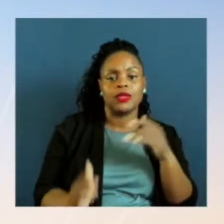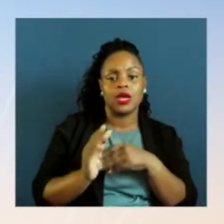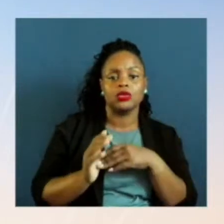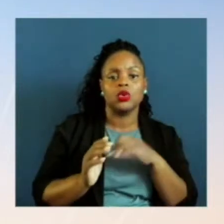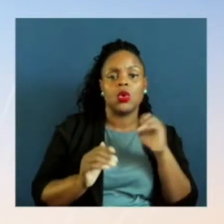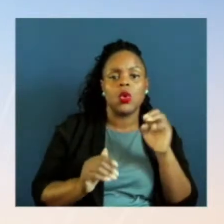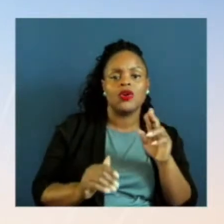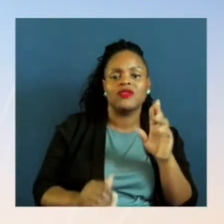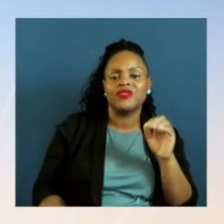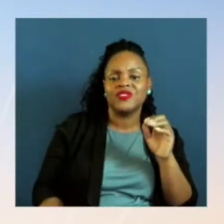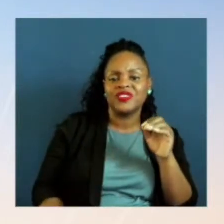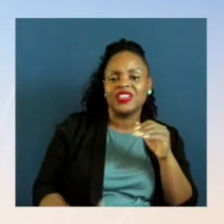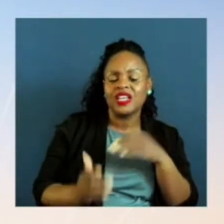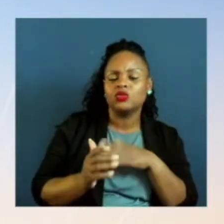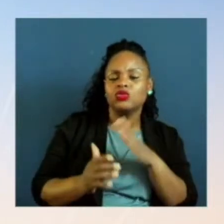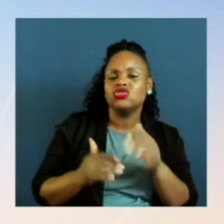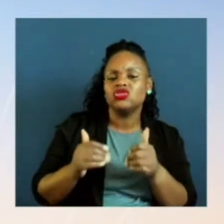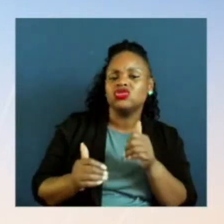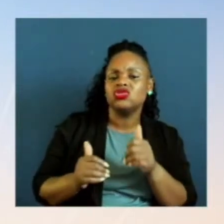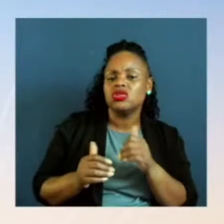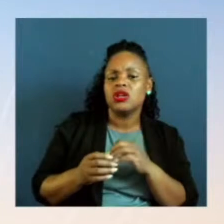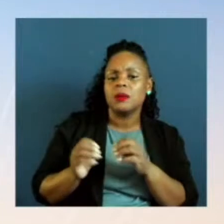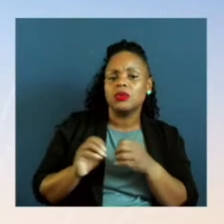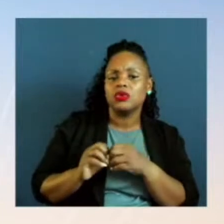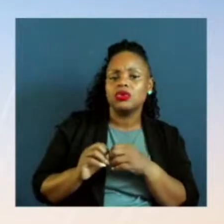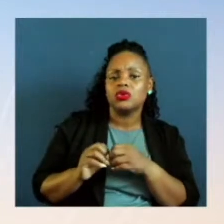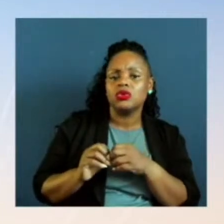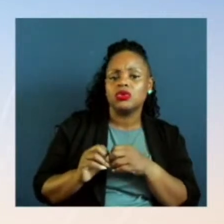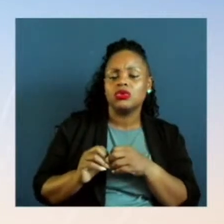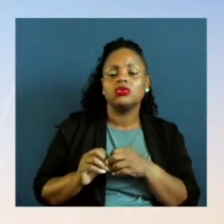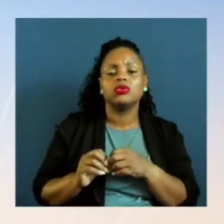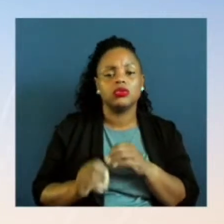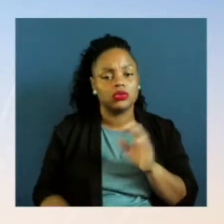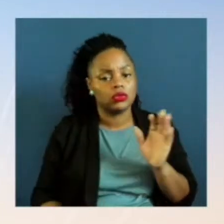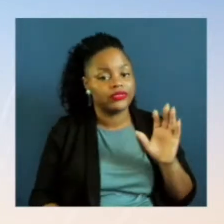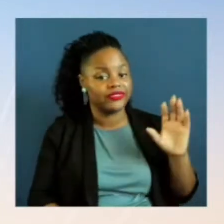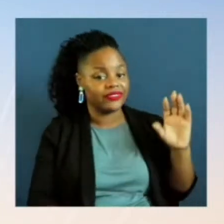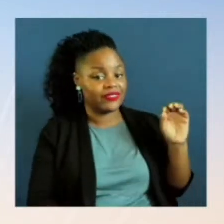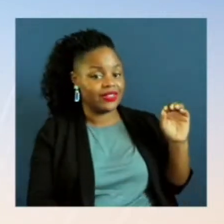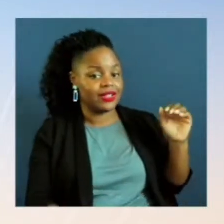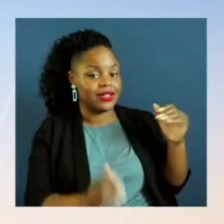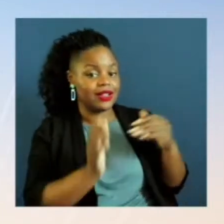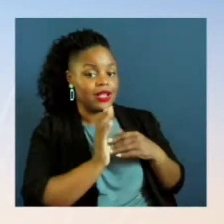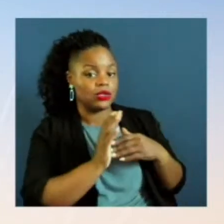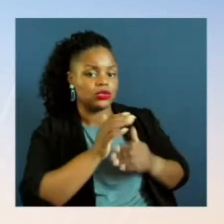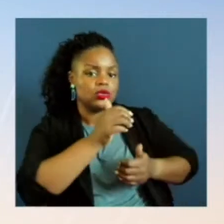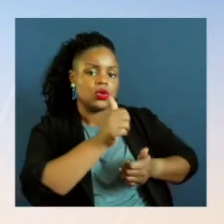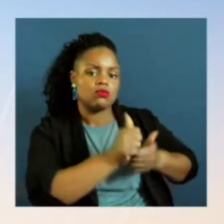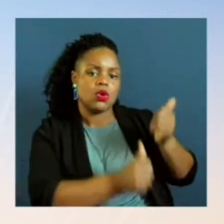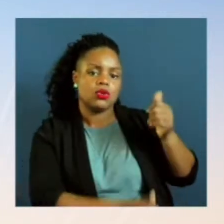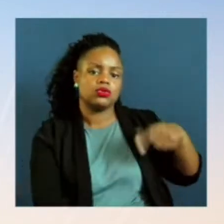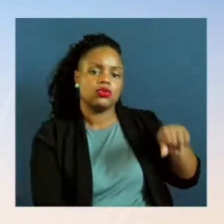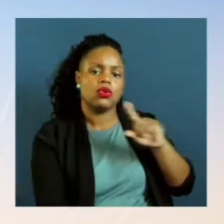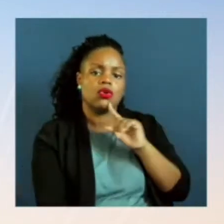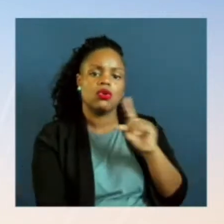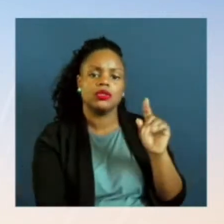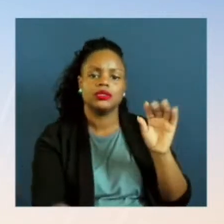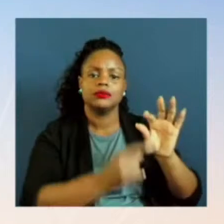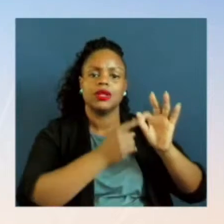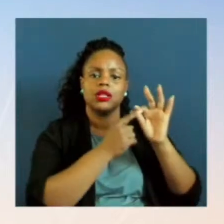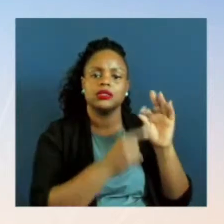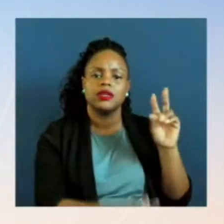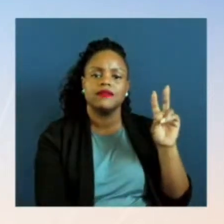does it fall? Well, 50,000, a lot of those people are special immigrant visa applicants, right? Or through other programs. So that wouldn't be under a refugee